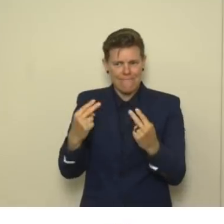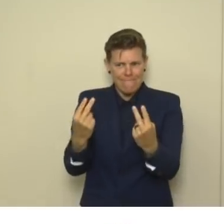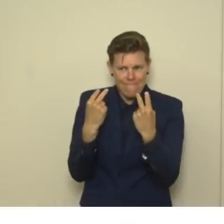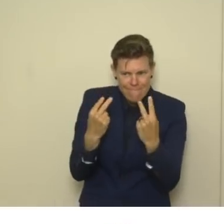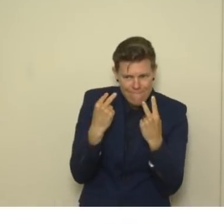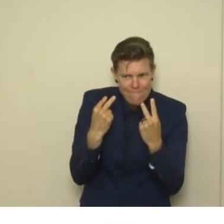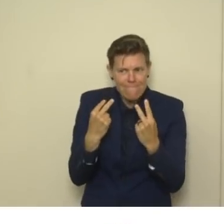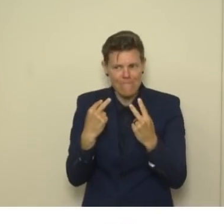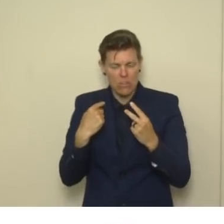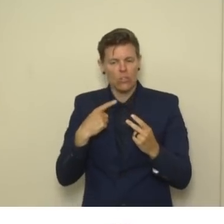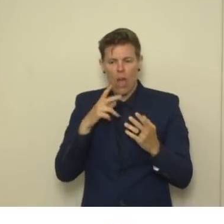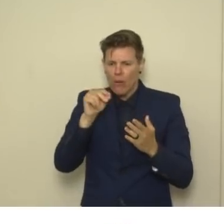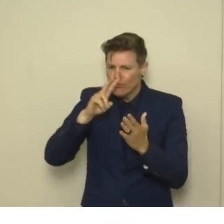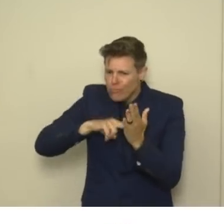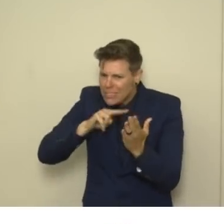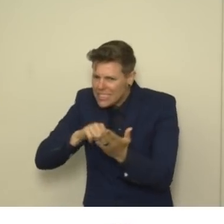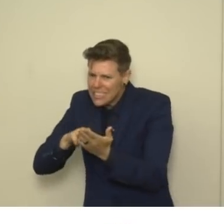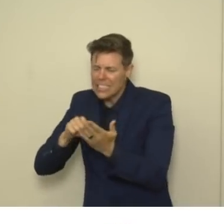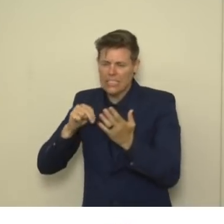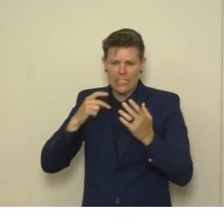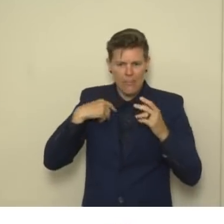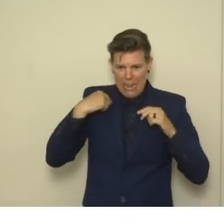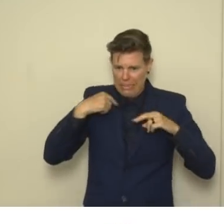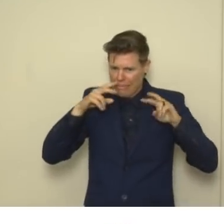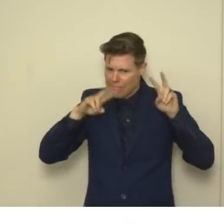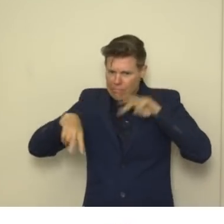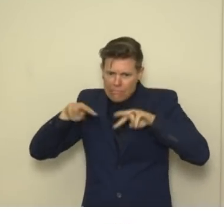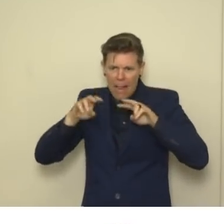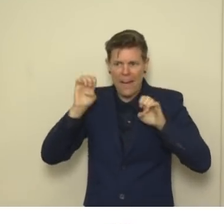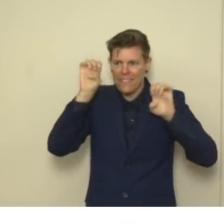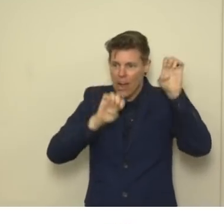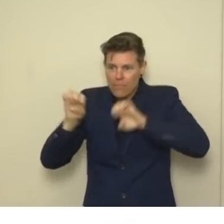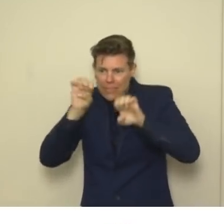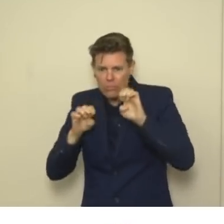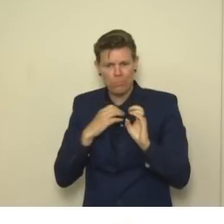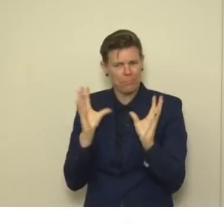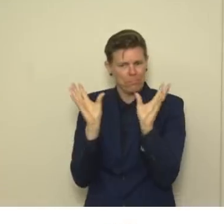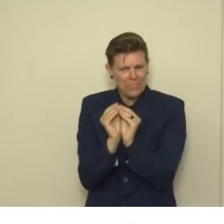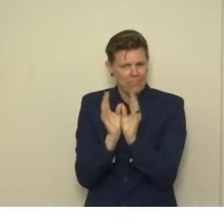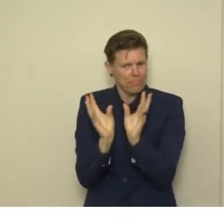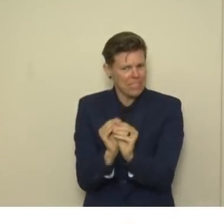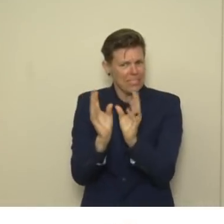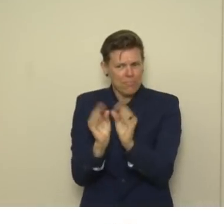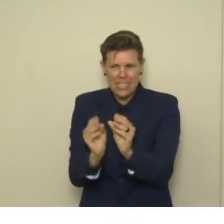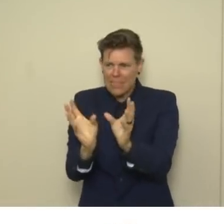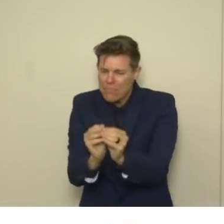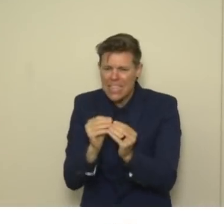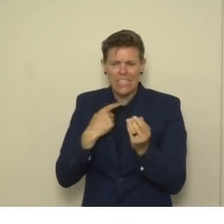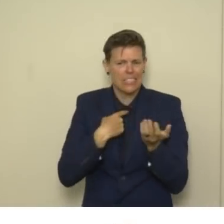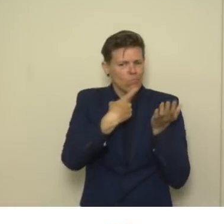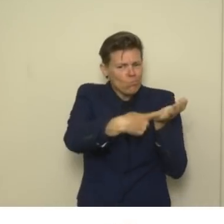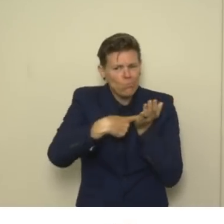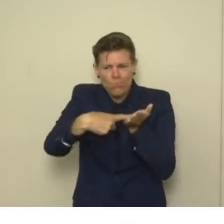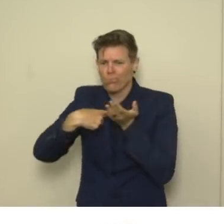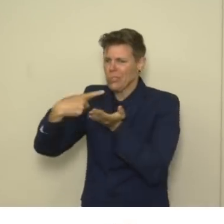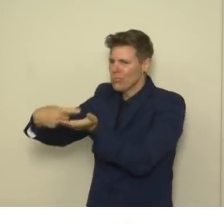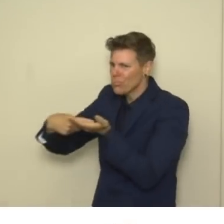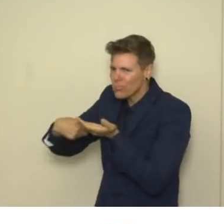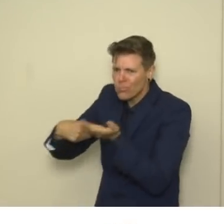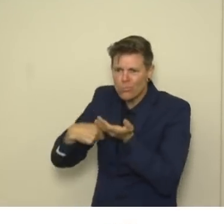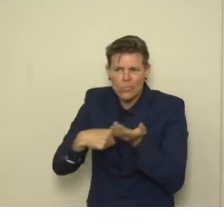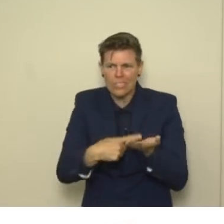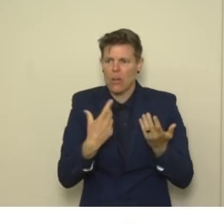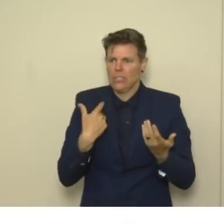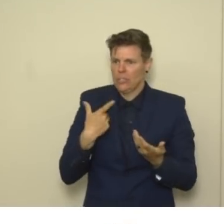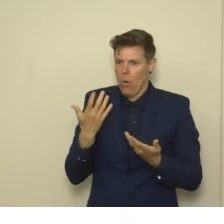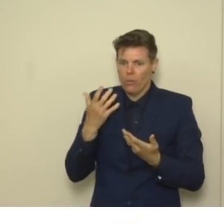and I participate in calls every single week with every single governor across, and every territorial governor